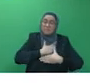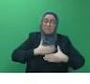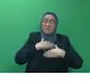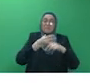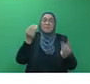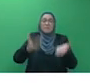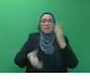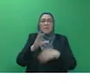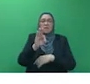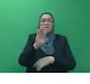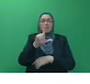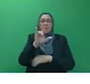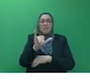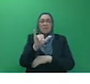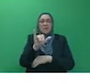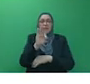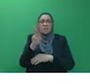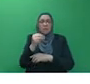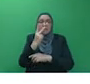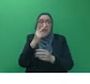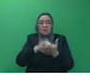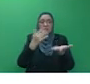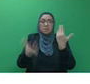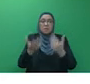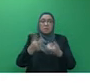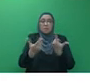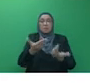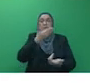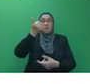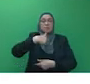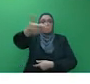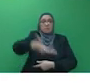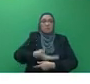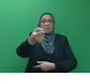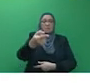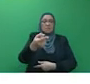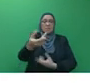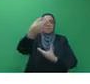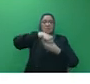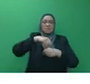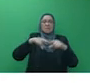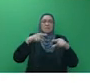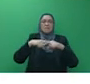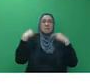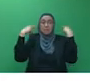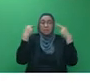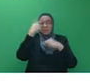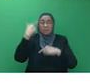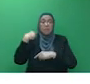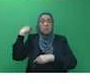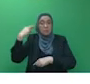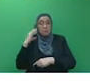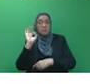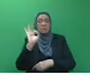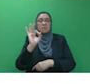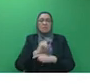radio uh radio works i mean it's it's you know it's on air uh he doesn't see anybody you don't see anybody like live you're